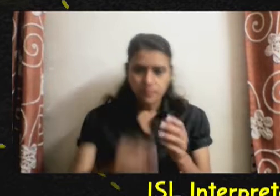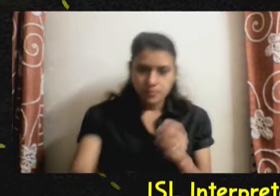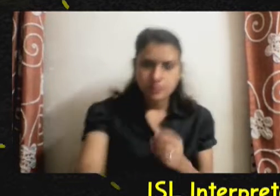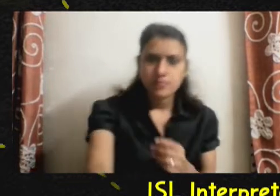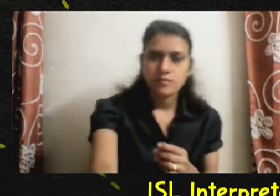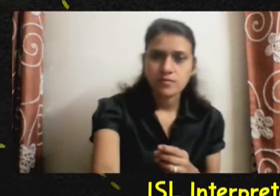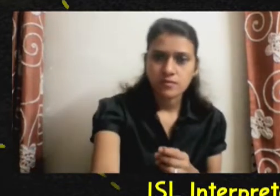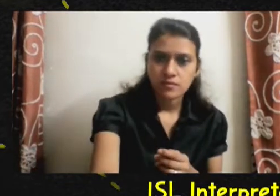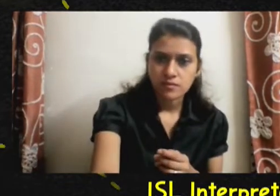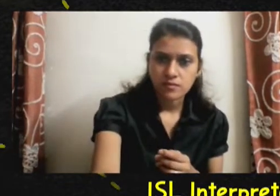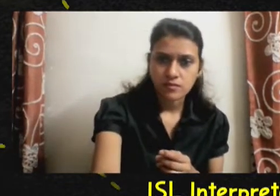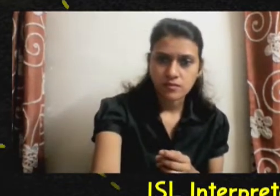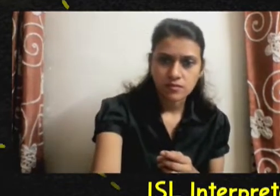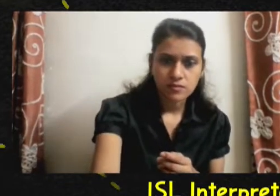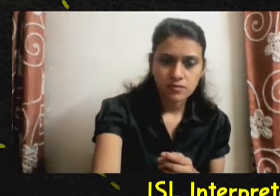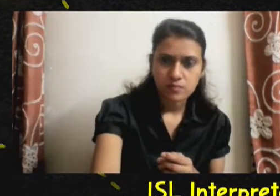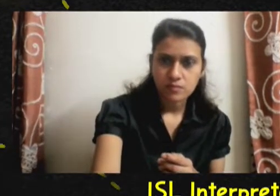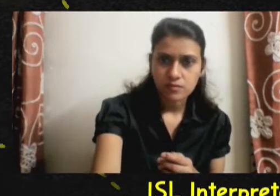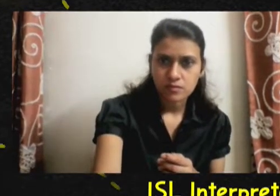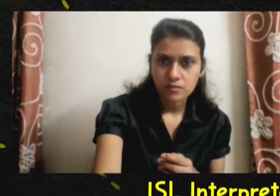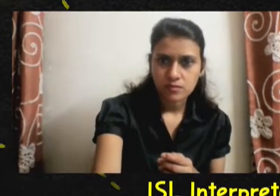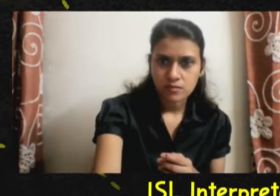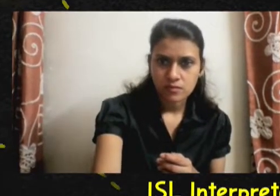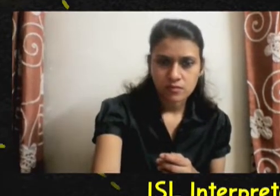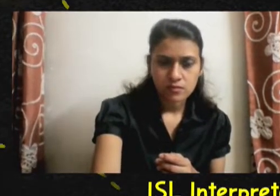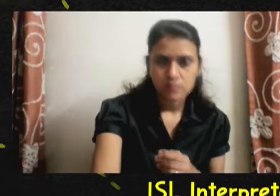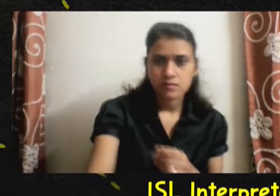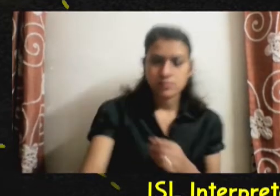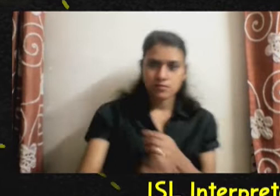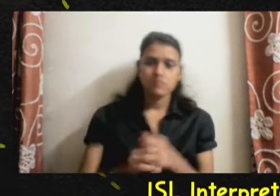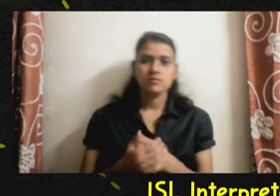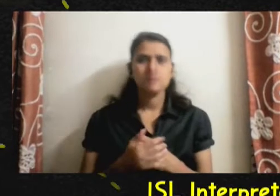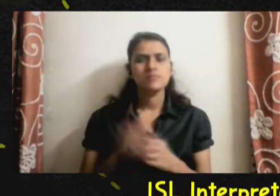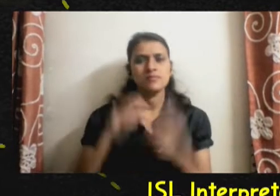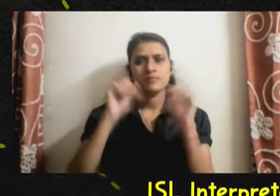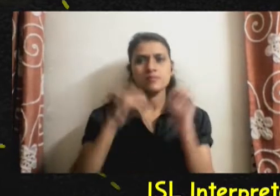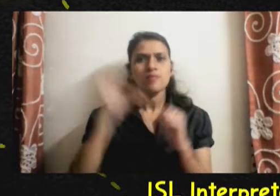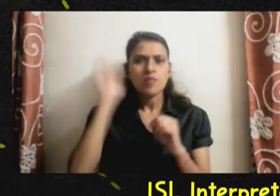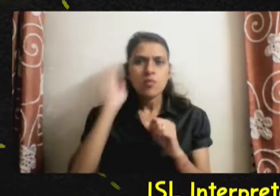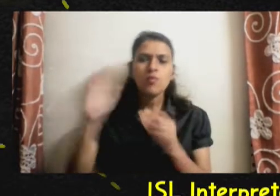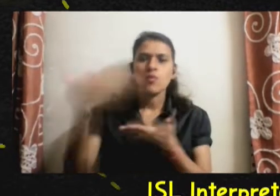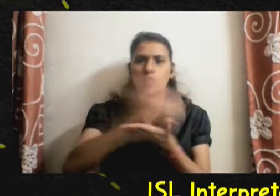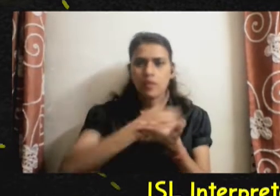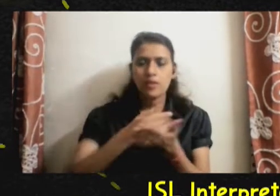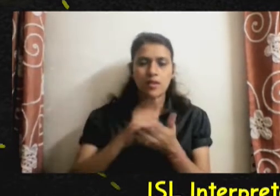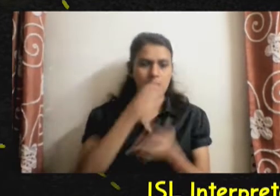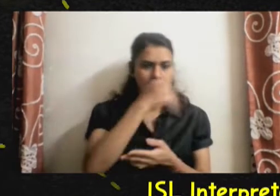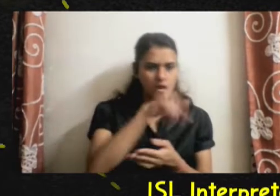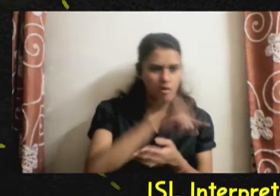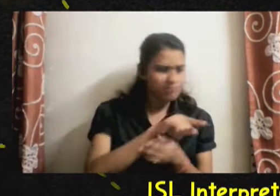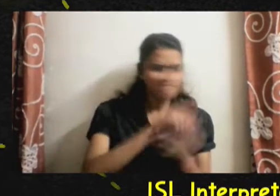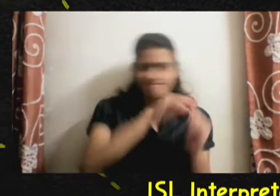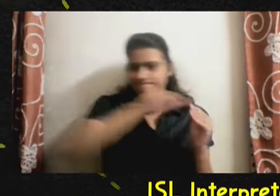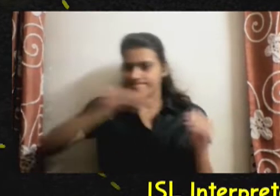incorrect information just to get to what, something that's safe and correct. So it's making sure that even organizations and philanthropies understand